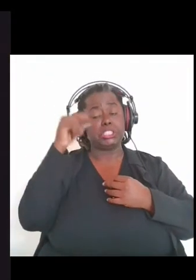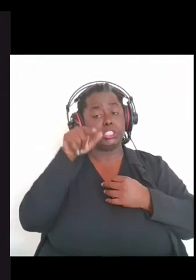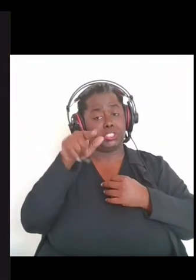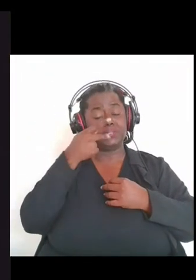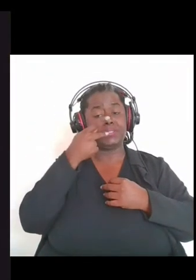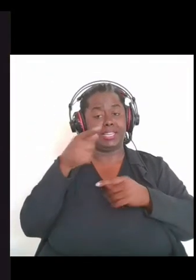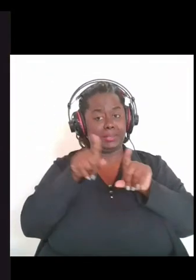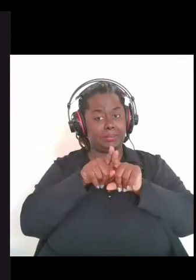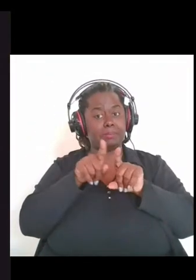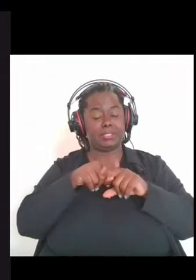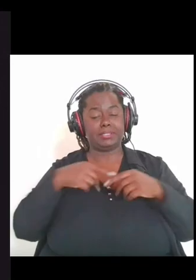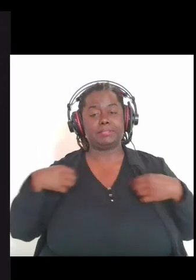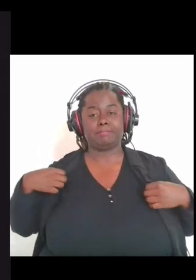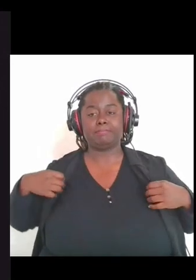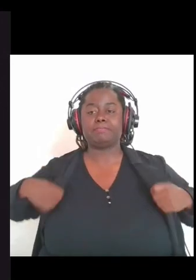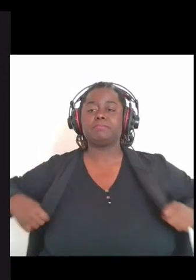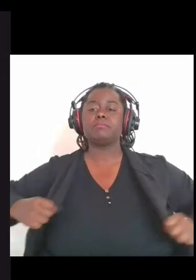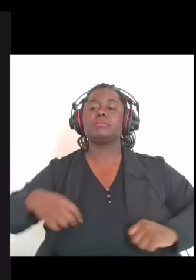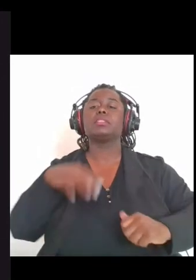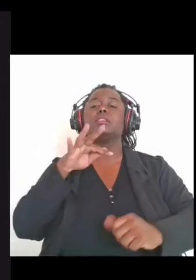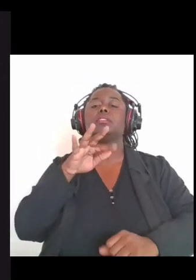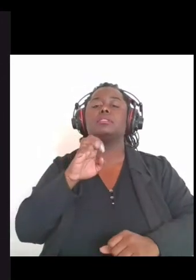very important Point Felipe